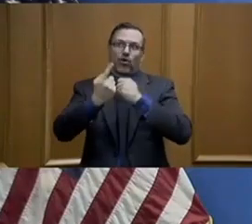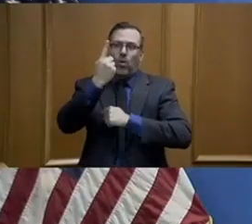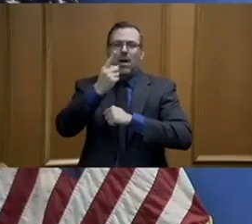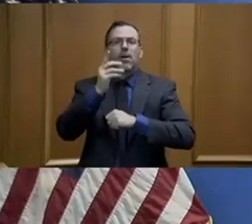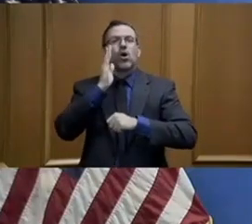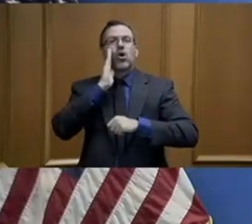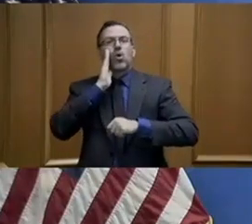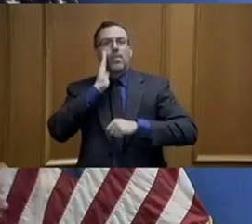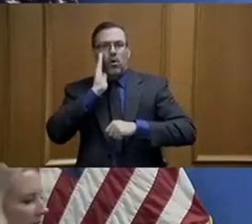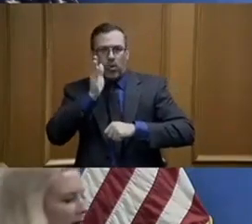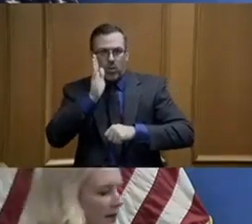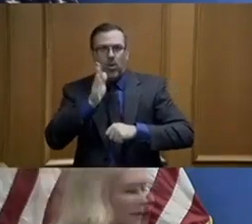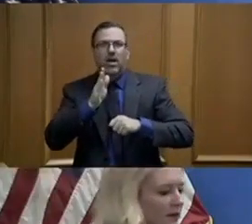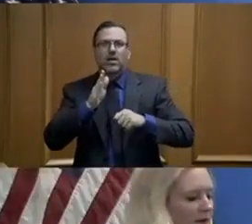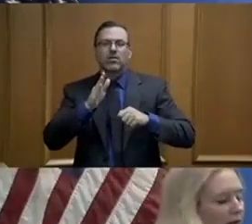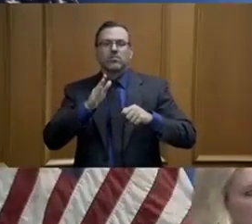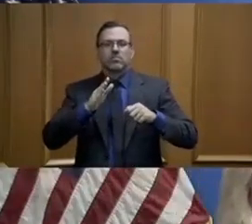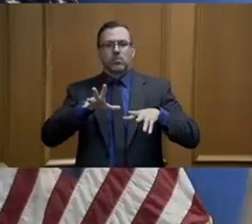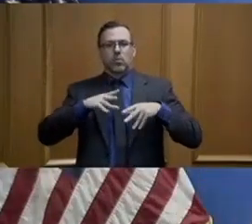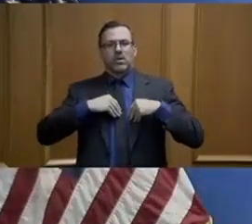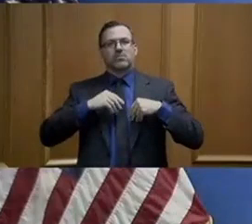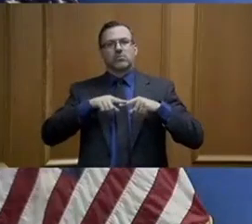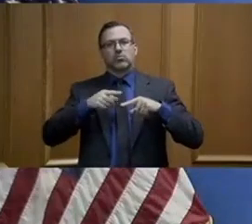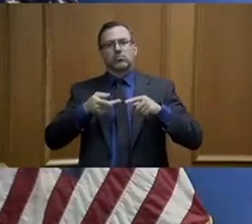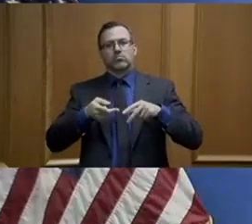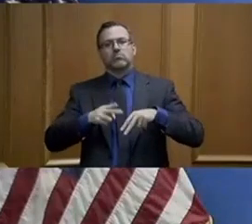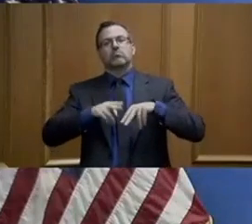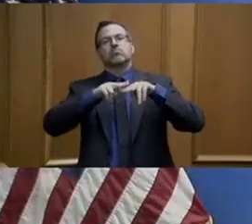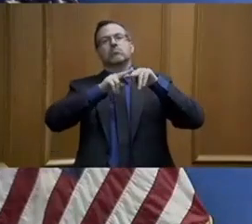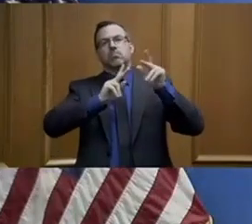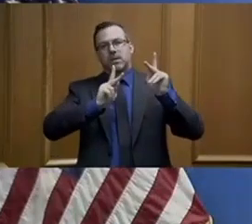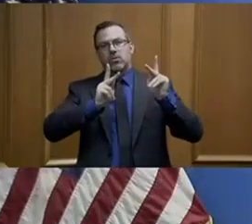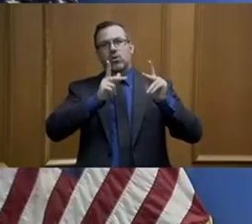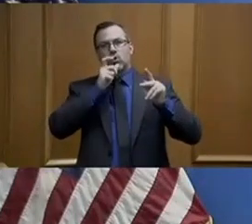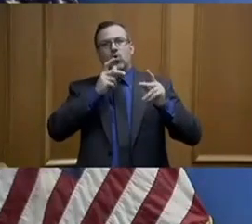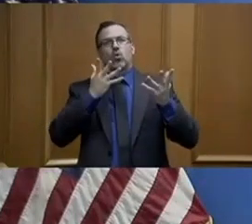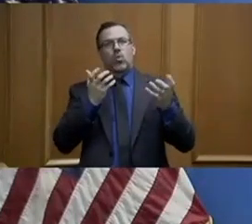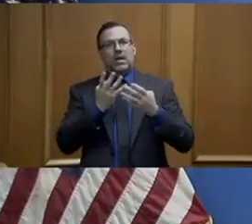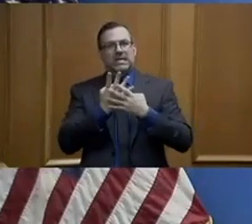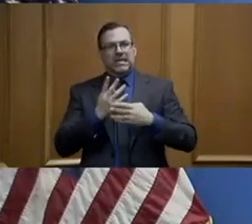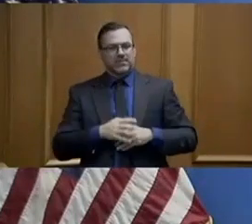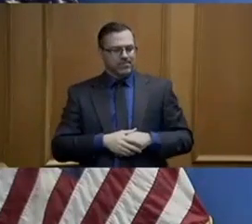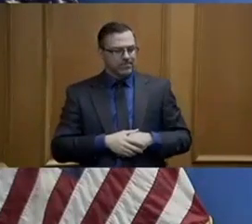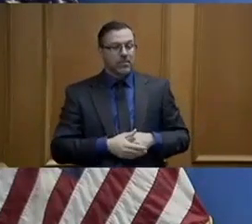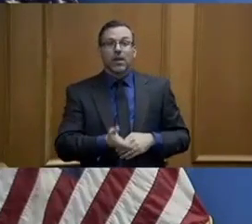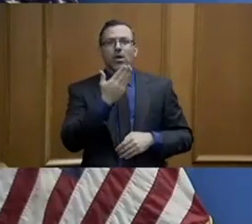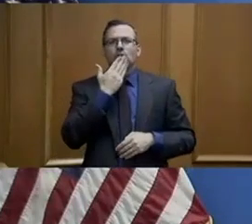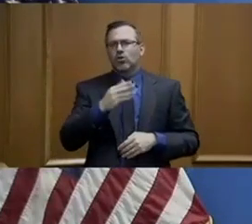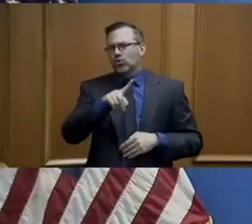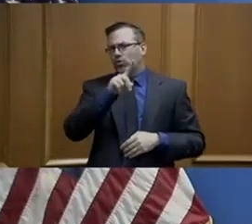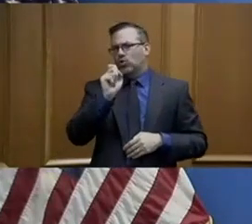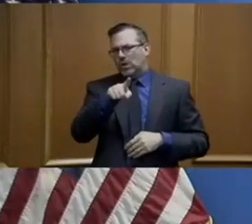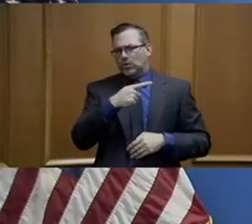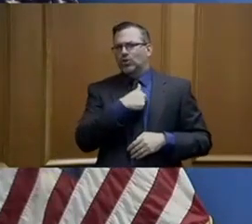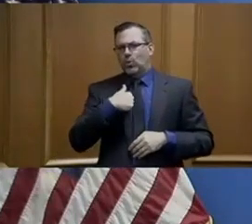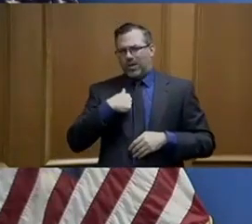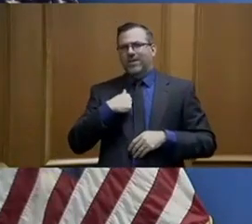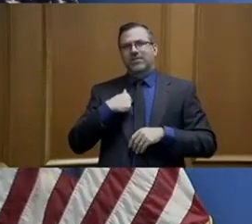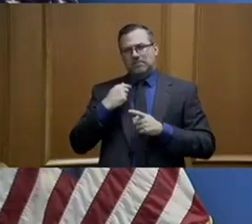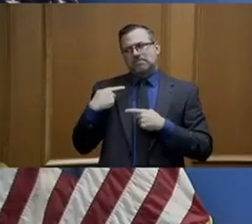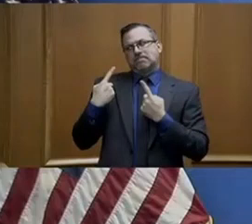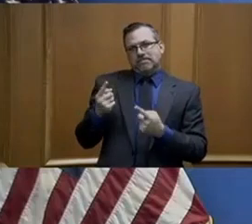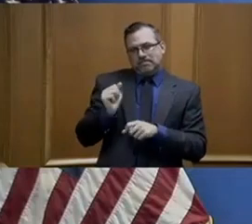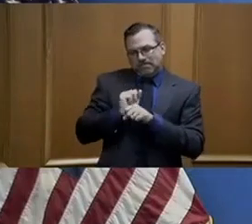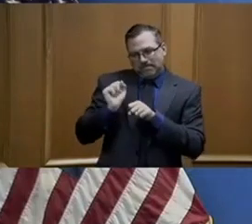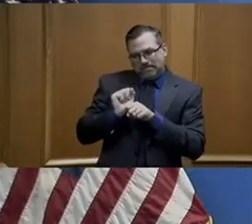let you make a comment about that. Yeah, that's a good question because we've been working on that over the last few days